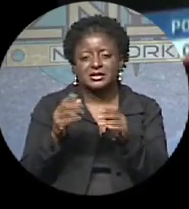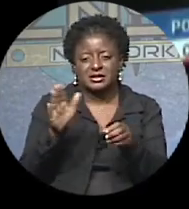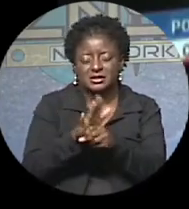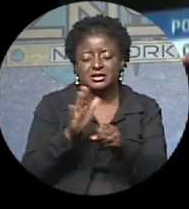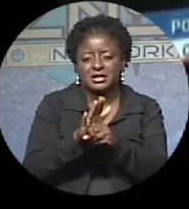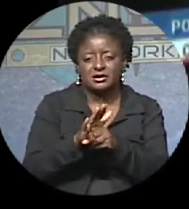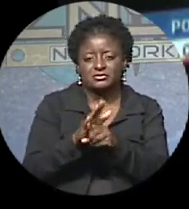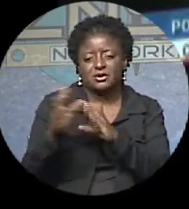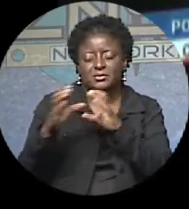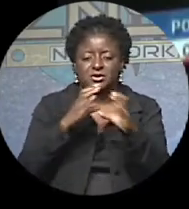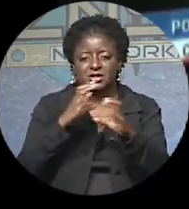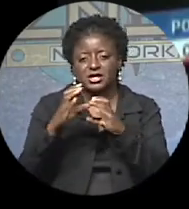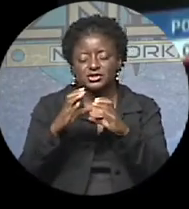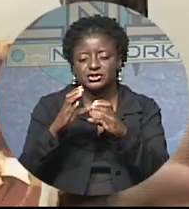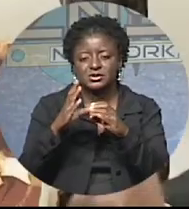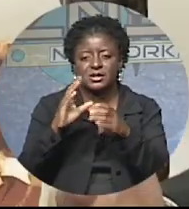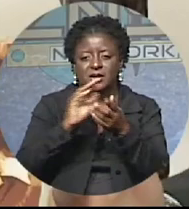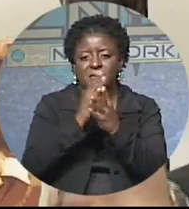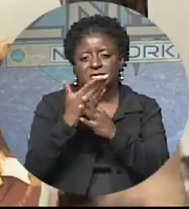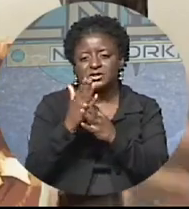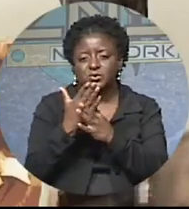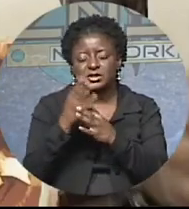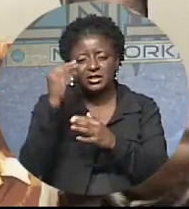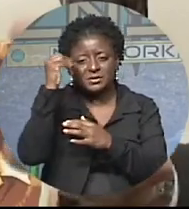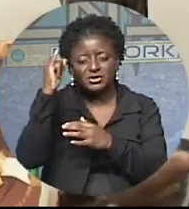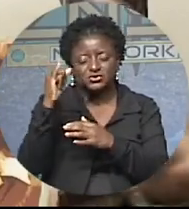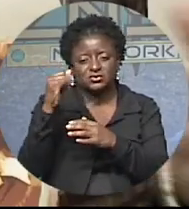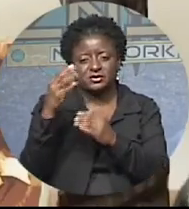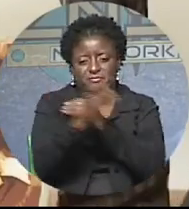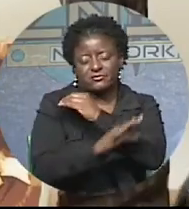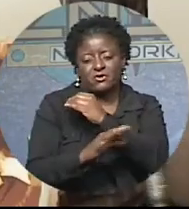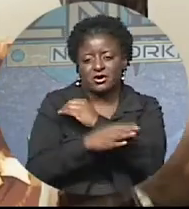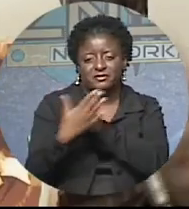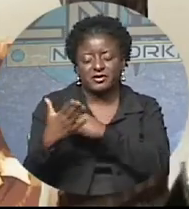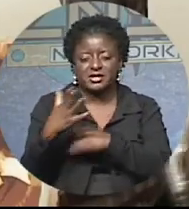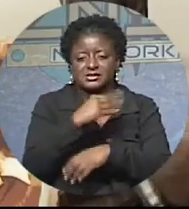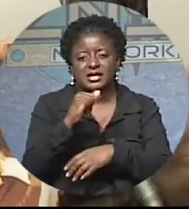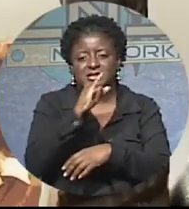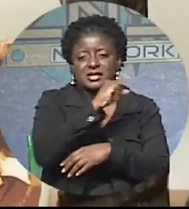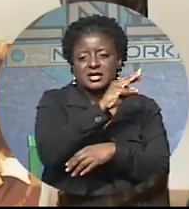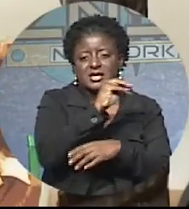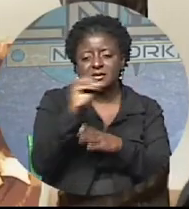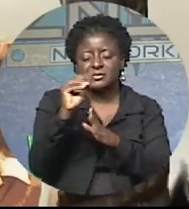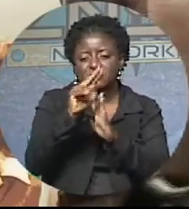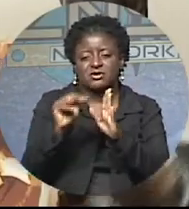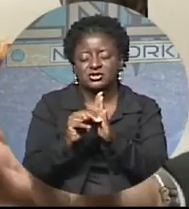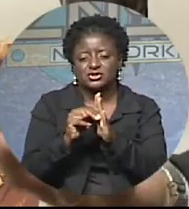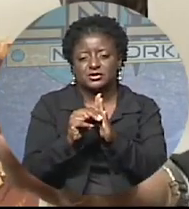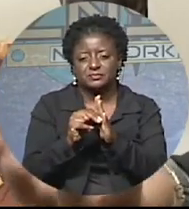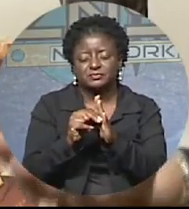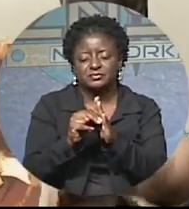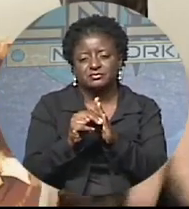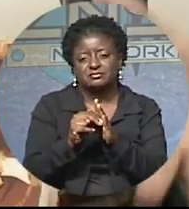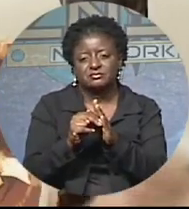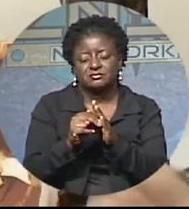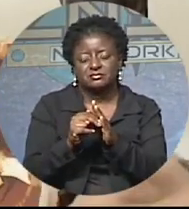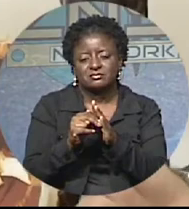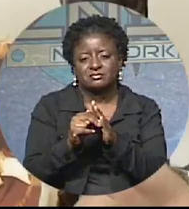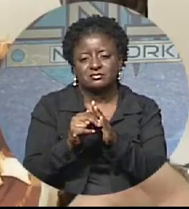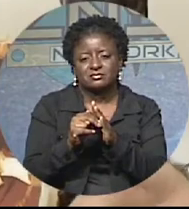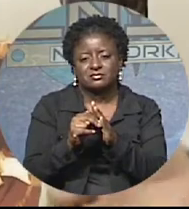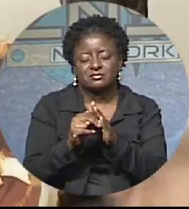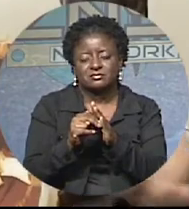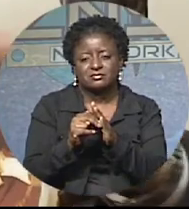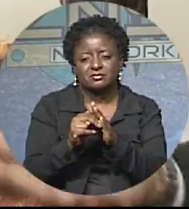affairs, and the immigration department. Fortunately, in this case, this direct line of communication failed. Until today